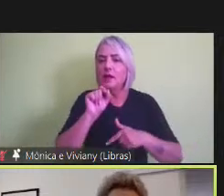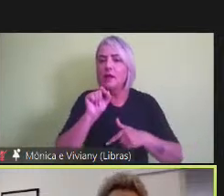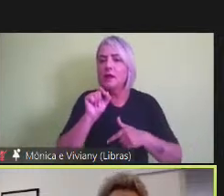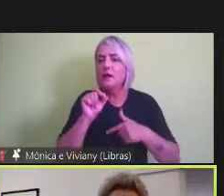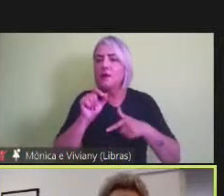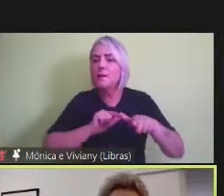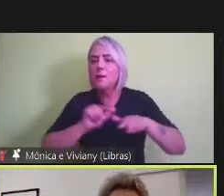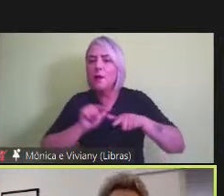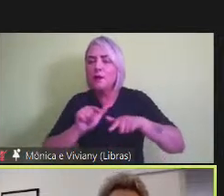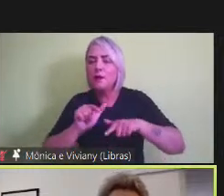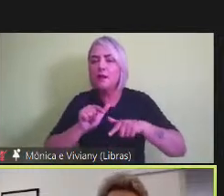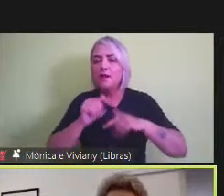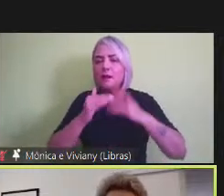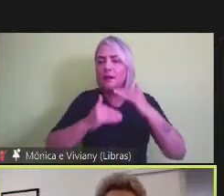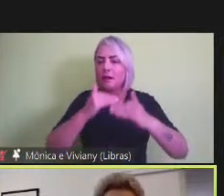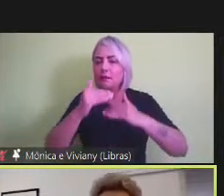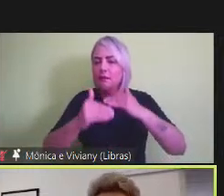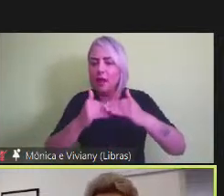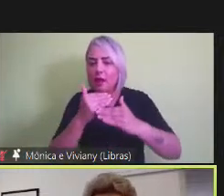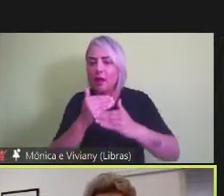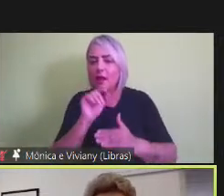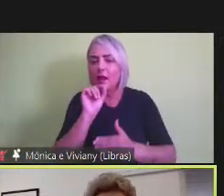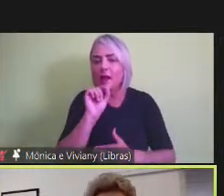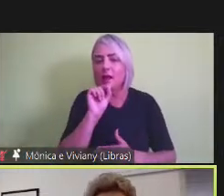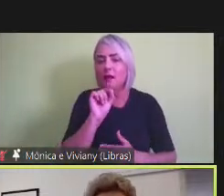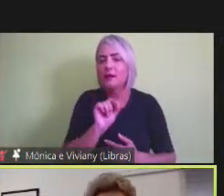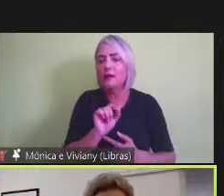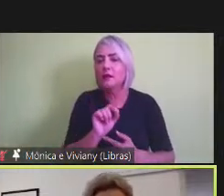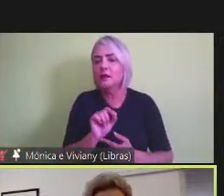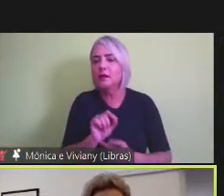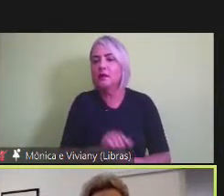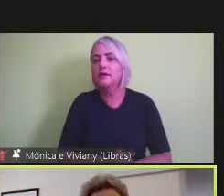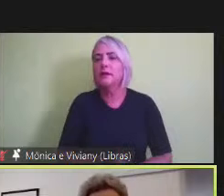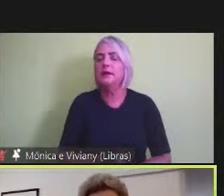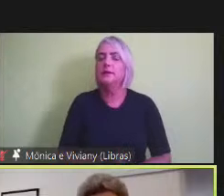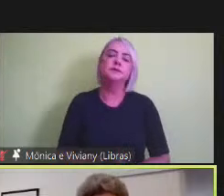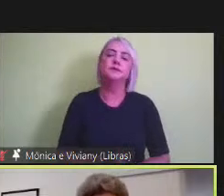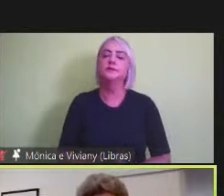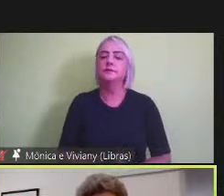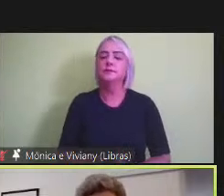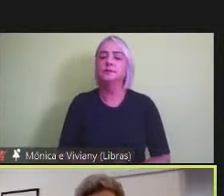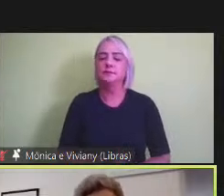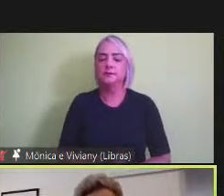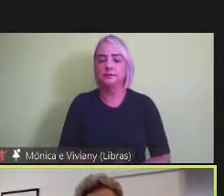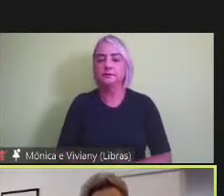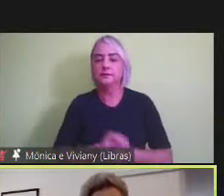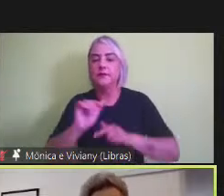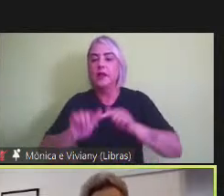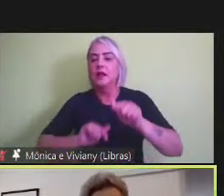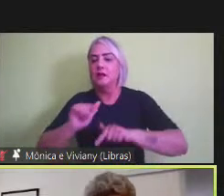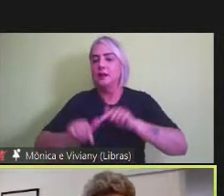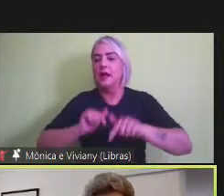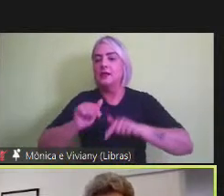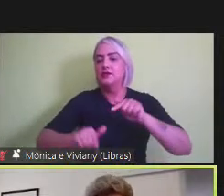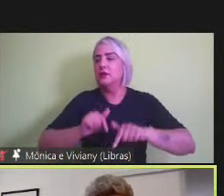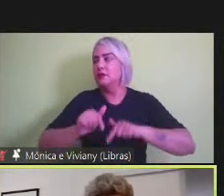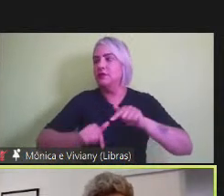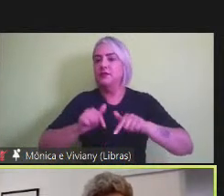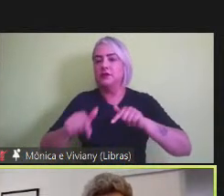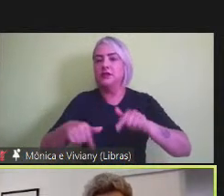the work procedure, it will talk about, please, the next slide. This work